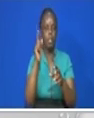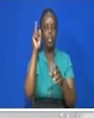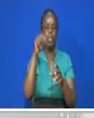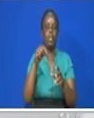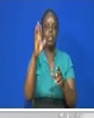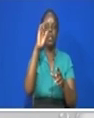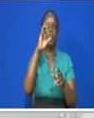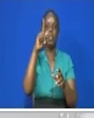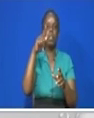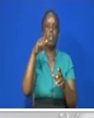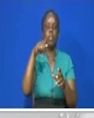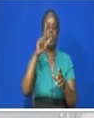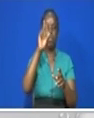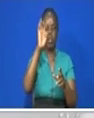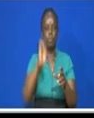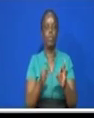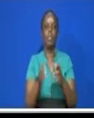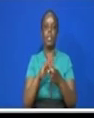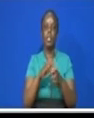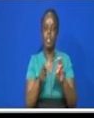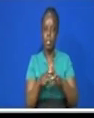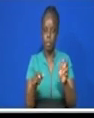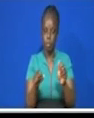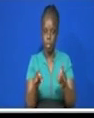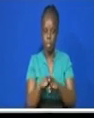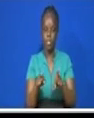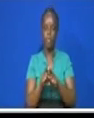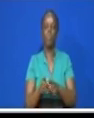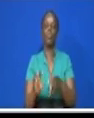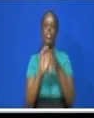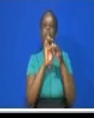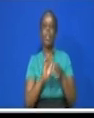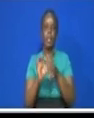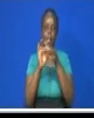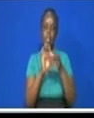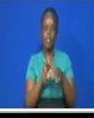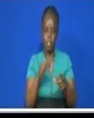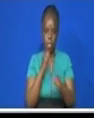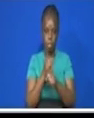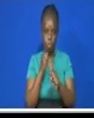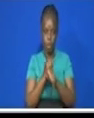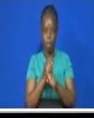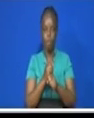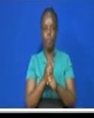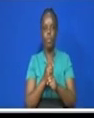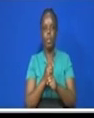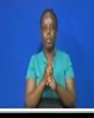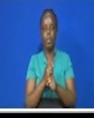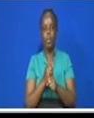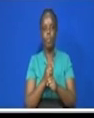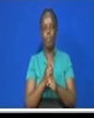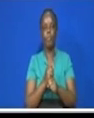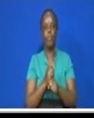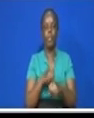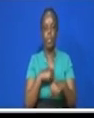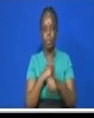Entente, we are associating it to the alliances that were formed during just